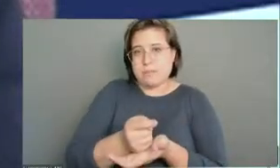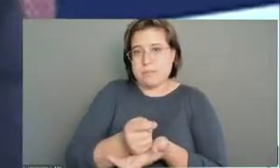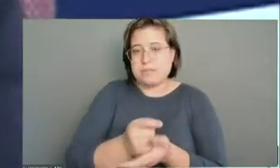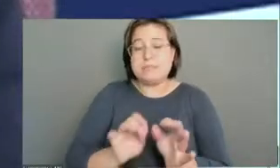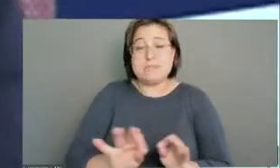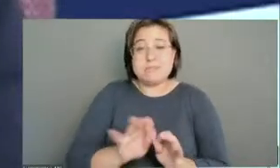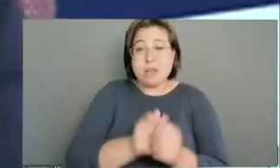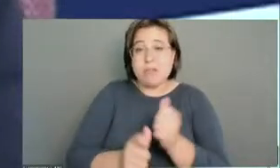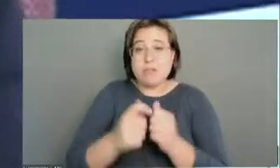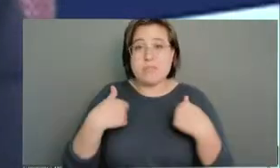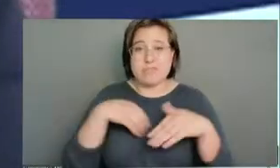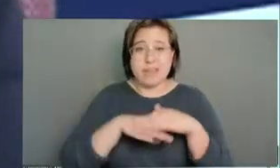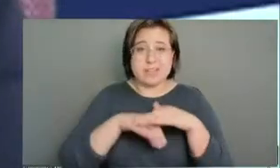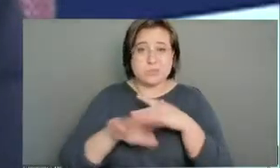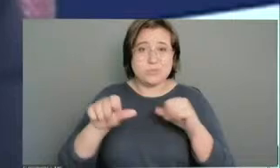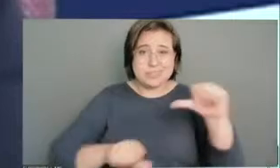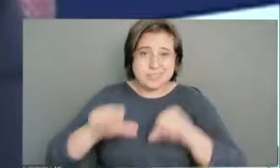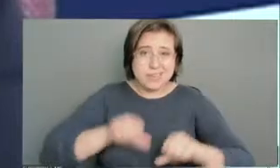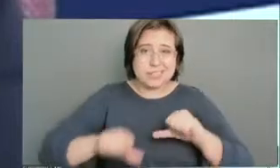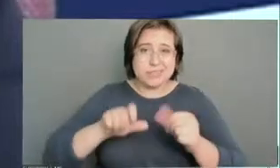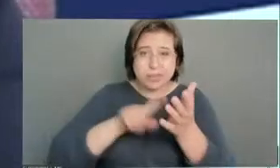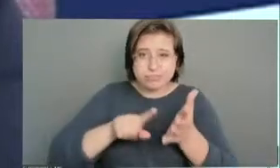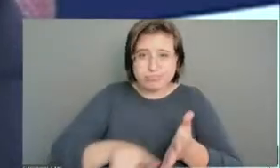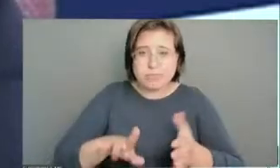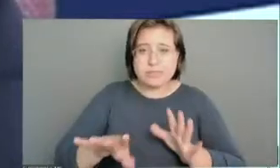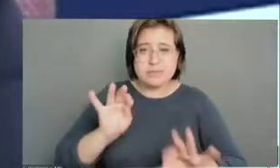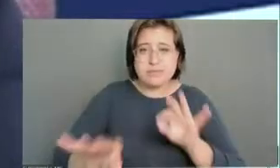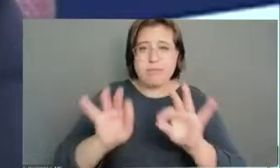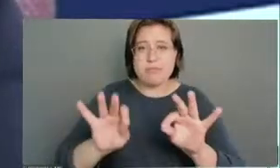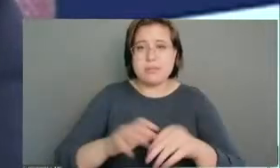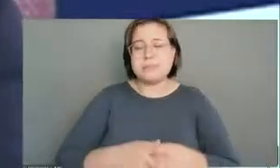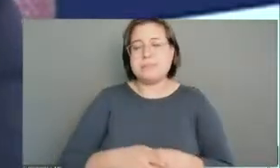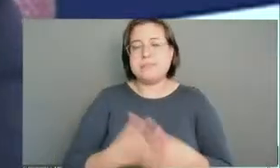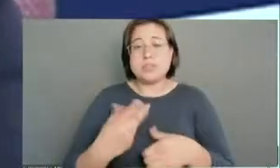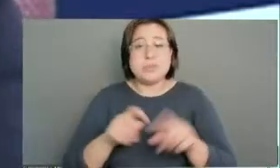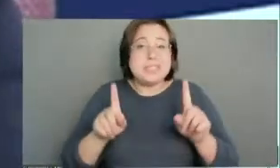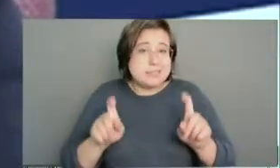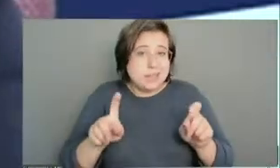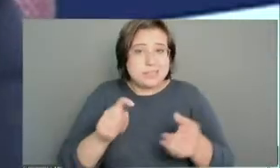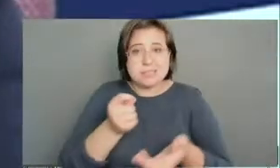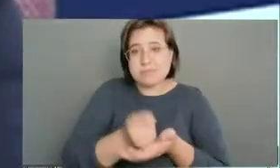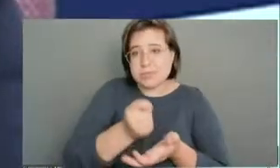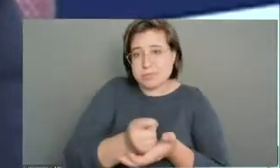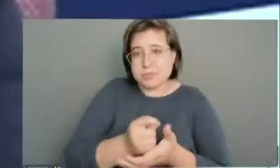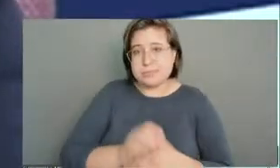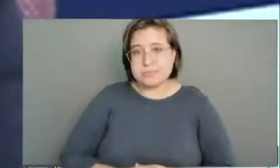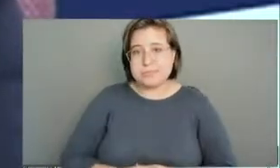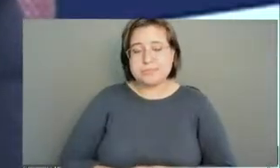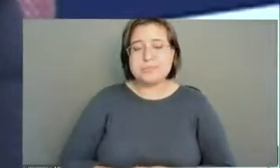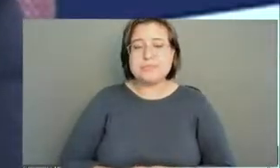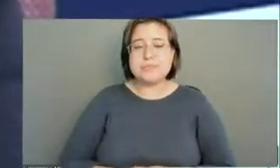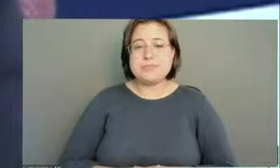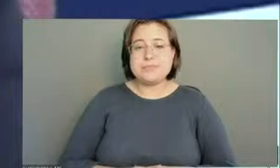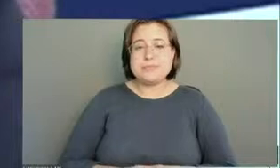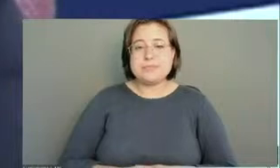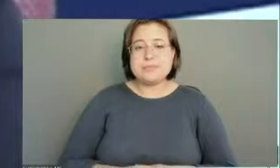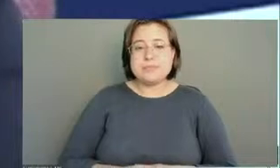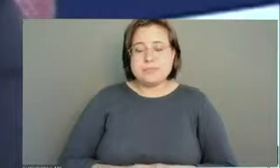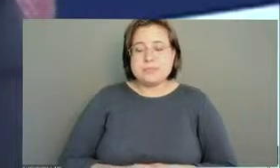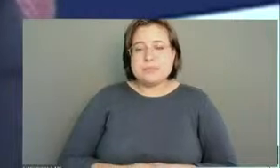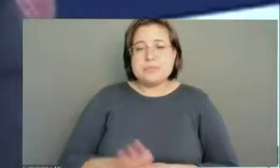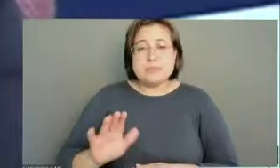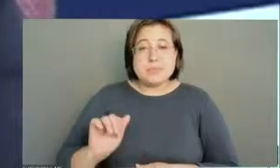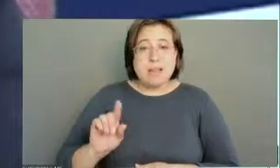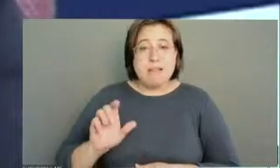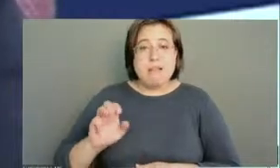to the scientific discovery that we all should benefit from, including on the testing and therapeutic fronts. And the administration has made